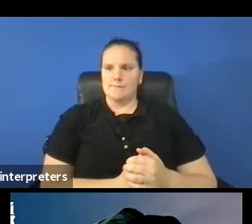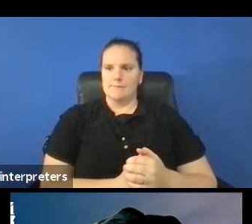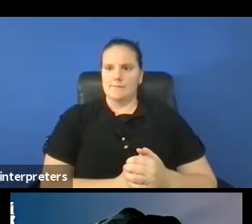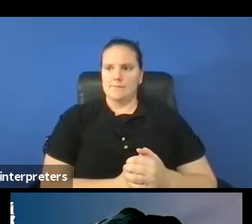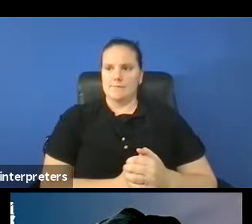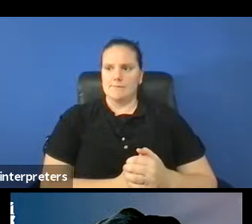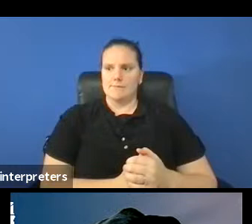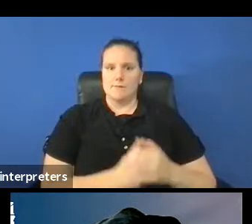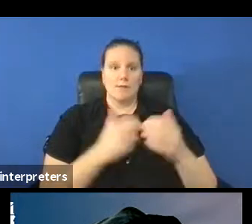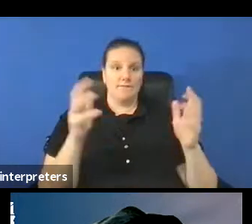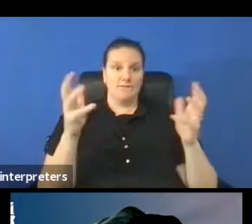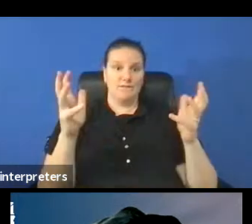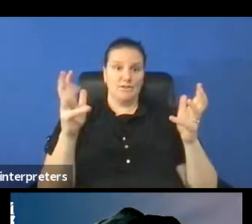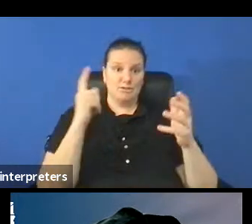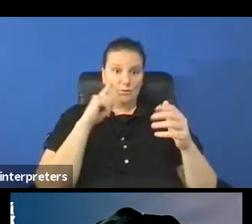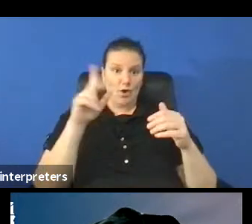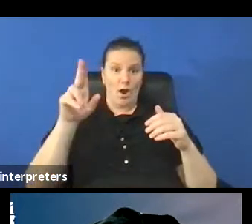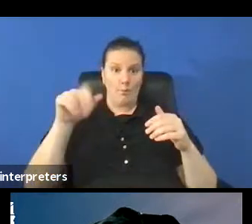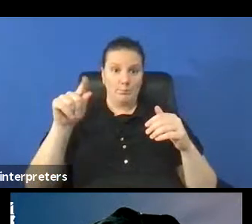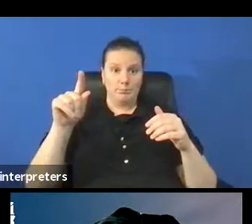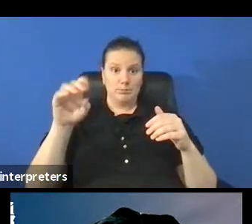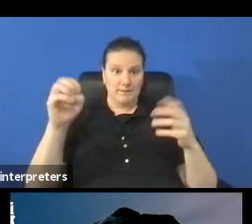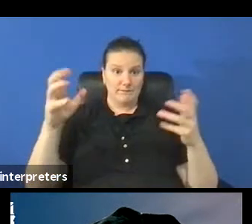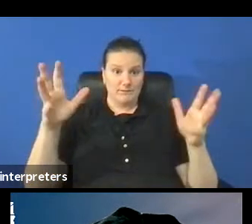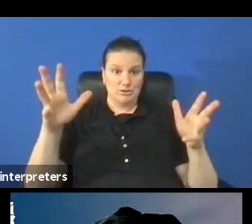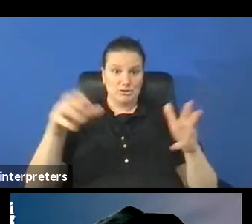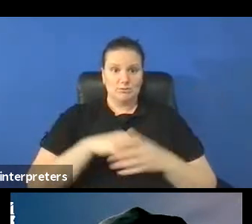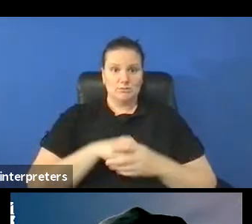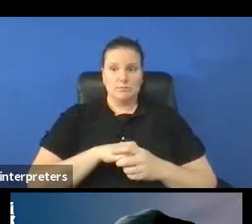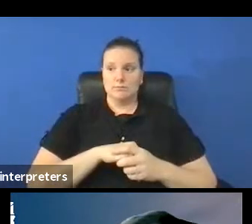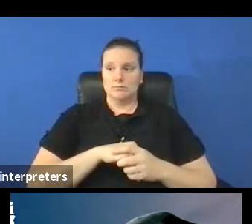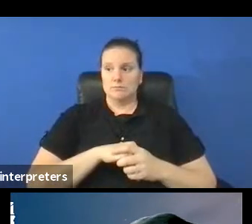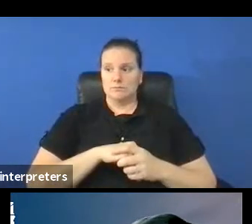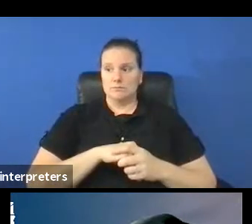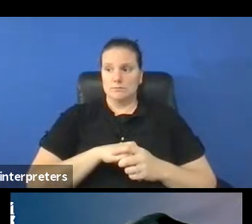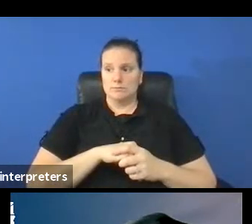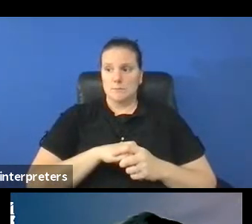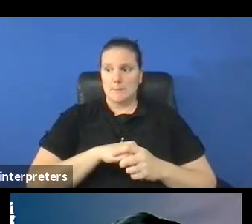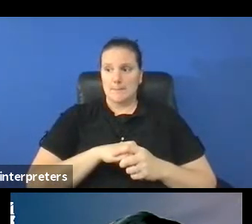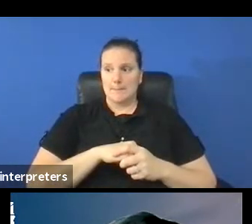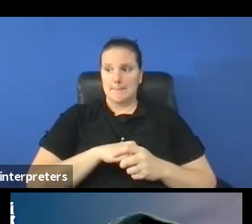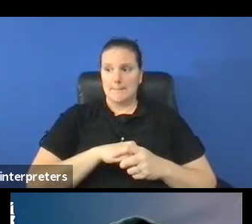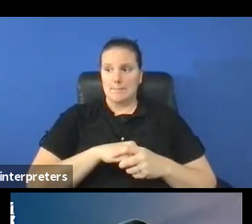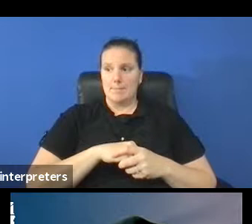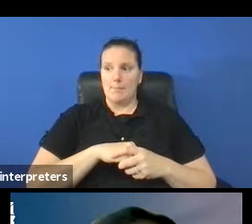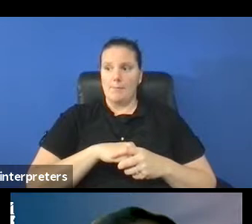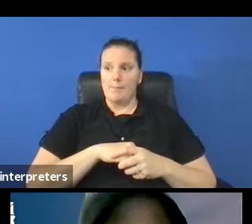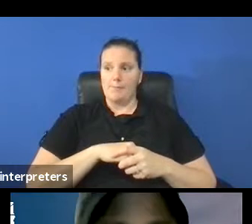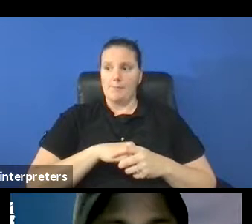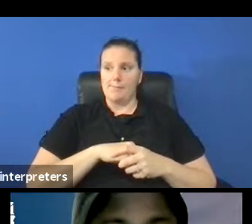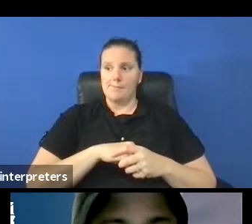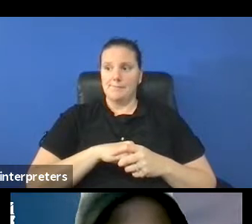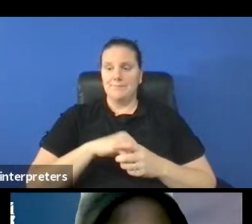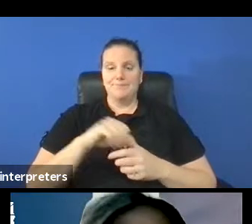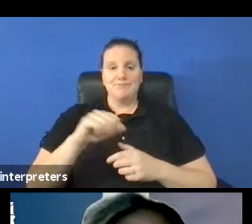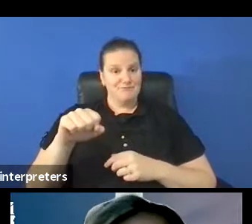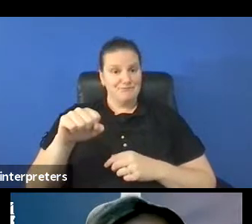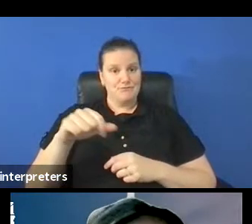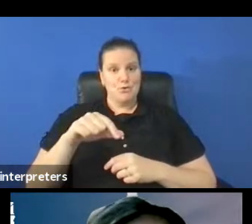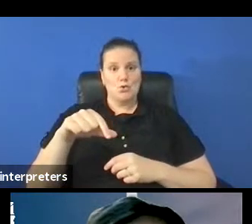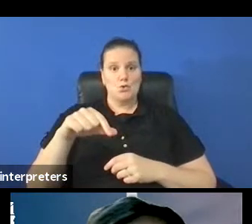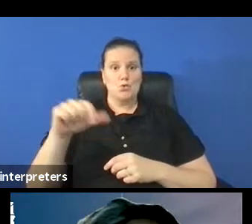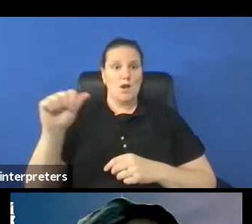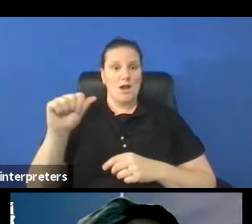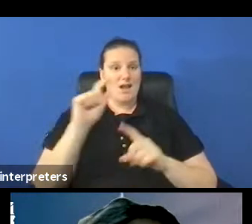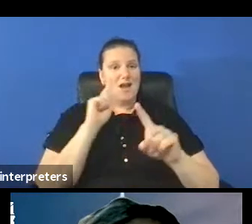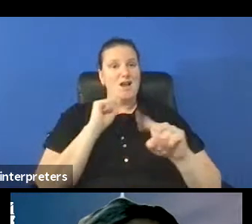I think that's it for the updates. Yeah, figured we would do some Q&A, answer as much as